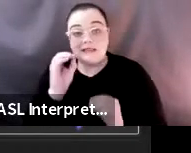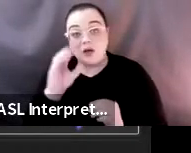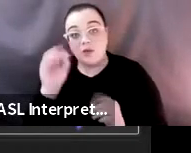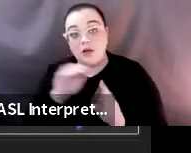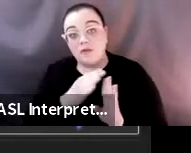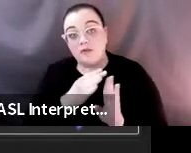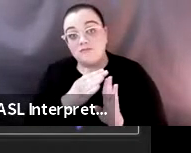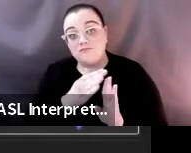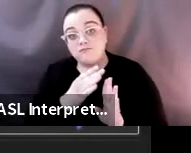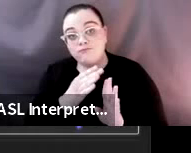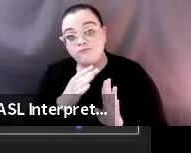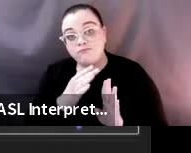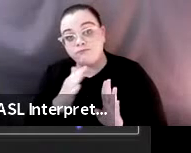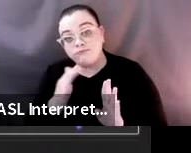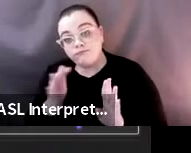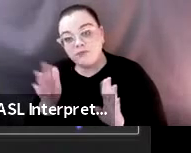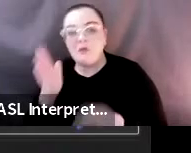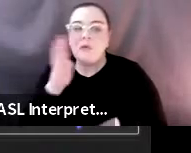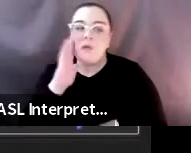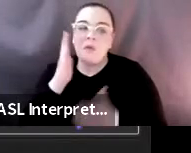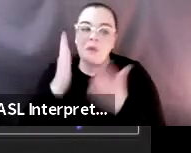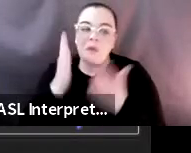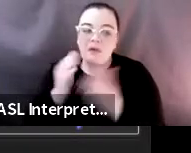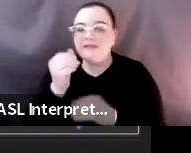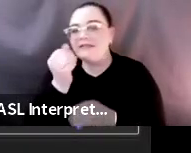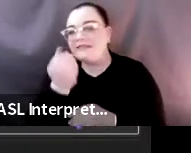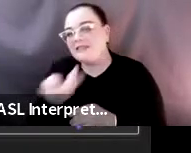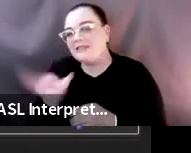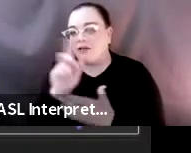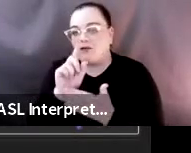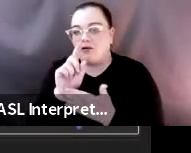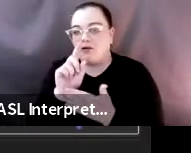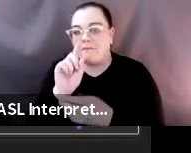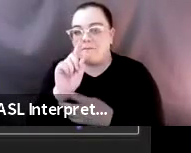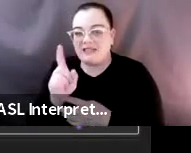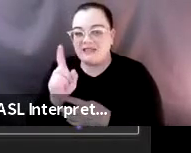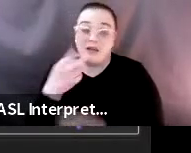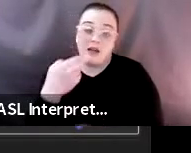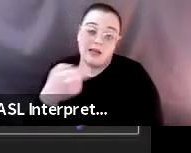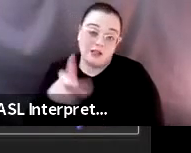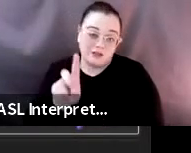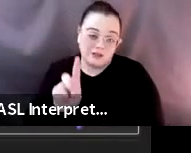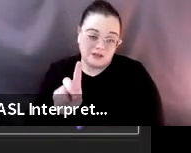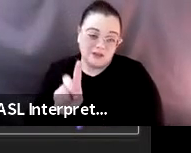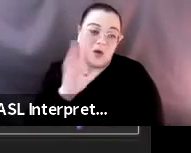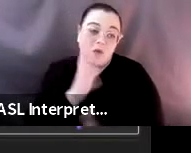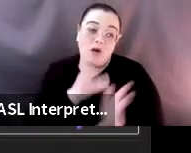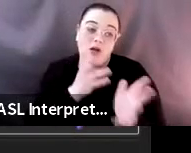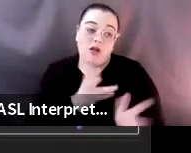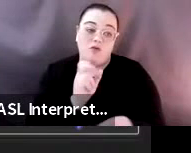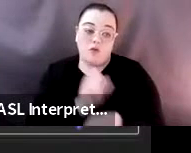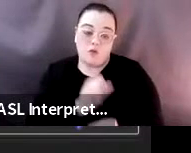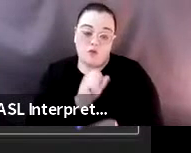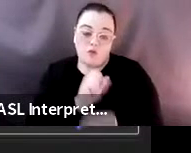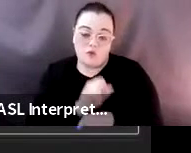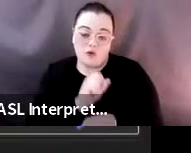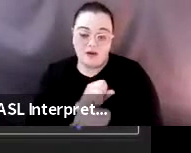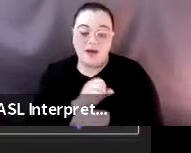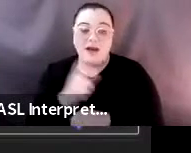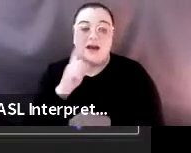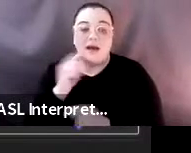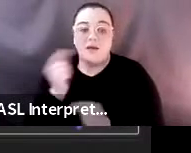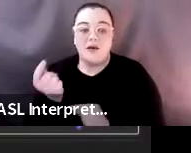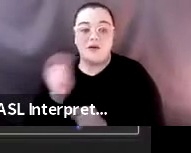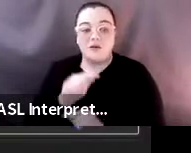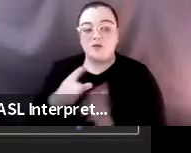going up. But it's gonna probably take several minutes. It's a HD image, so we're gonna let that do that in the background as I pop back over to